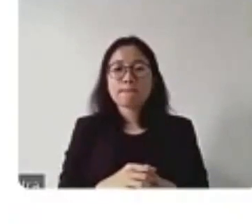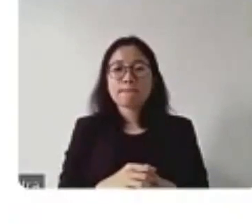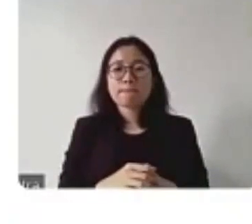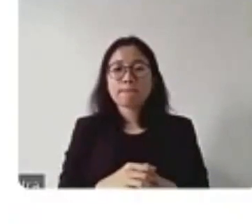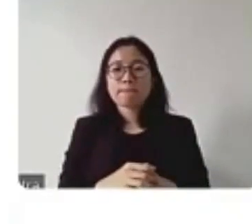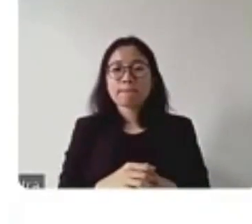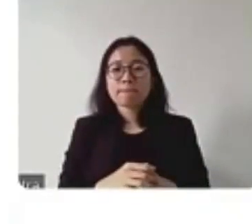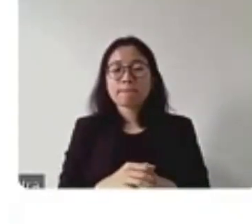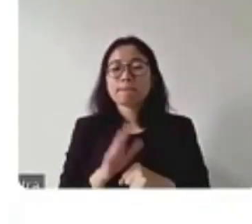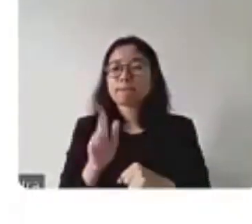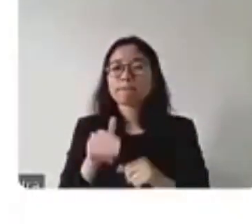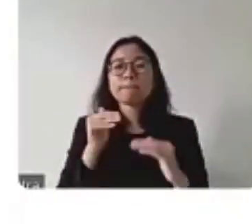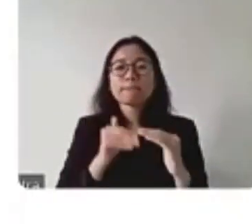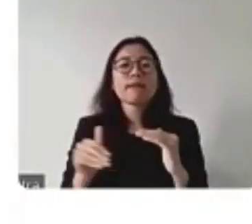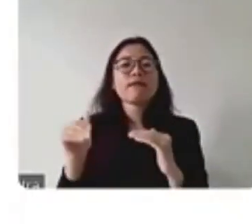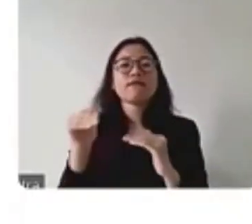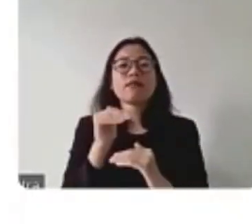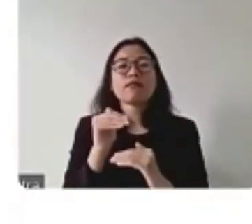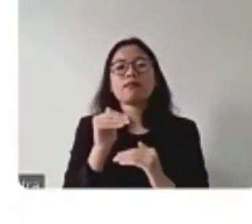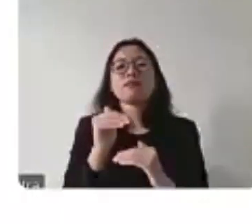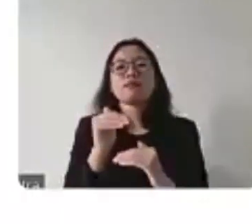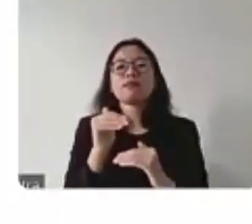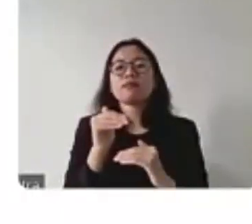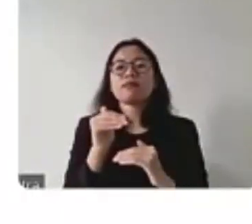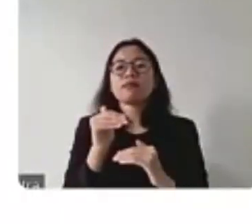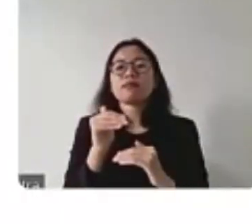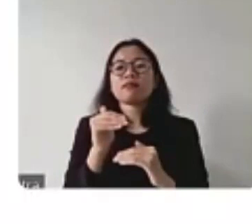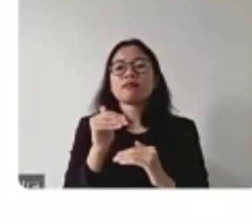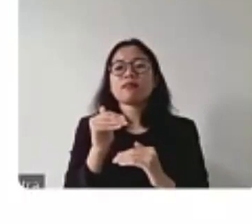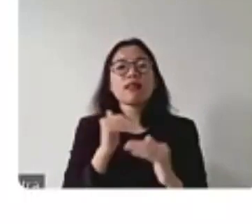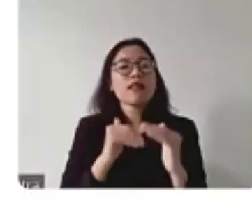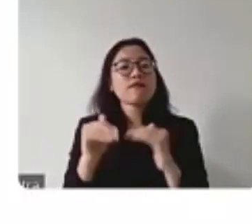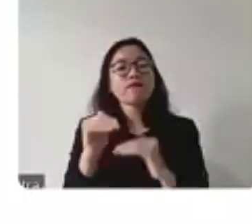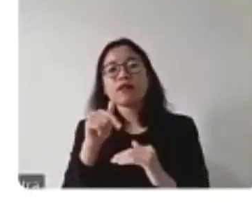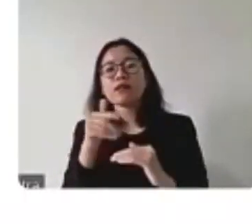what do you call it, after planning, construction, and so on, of course,